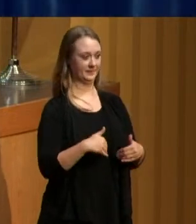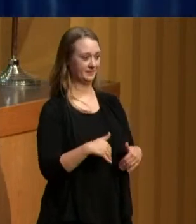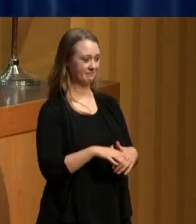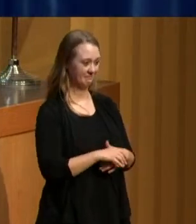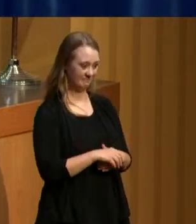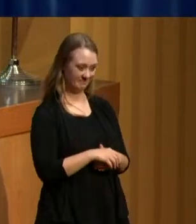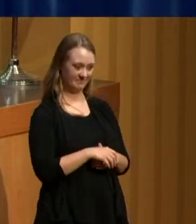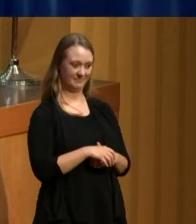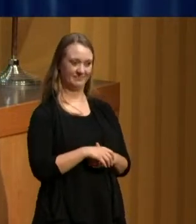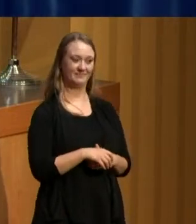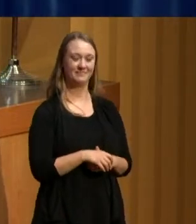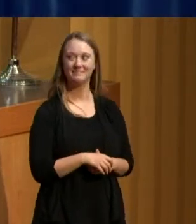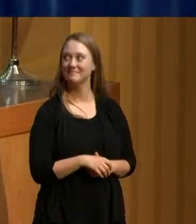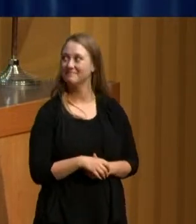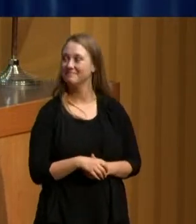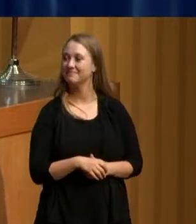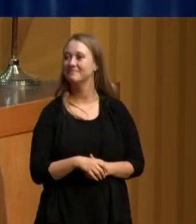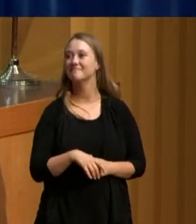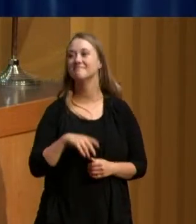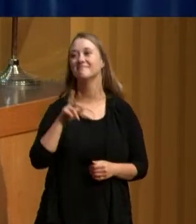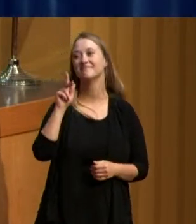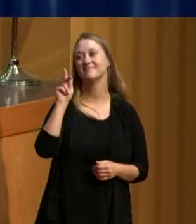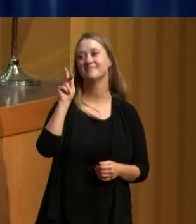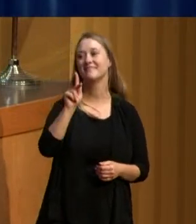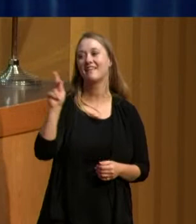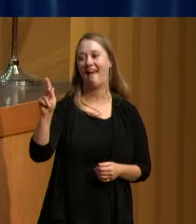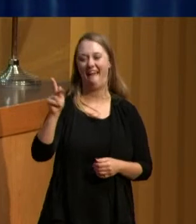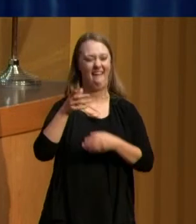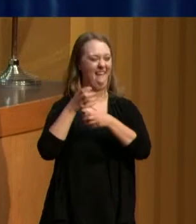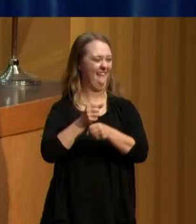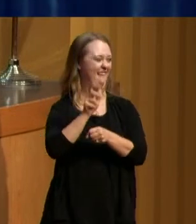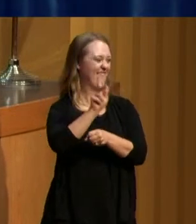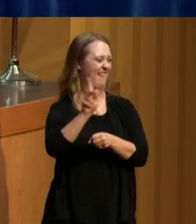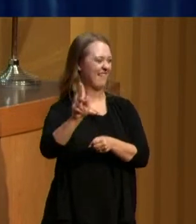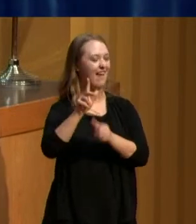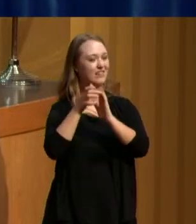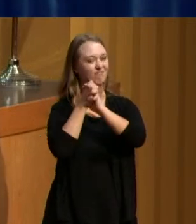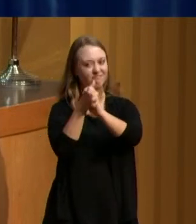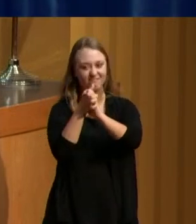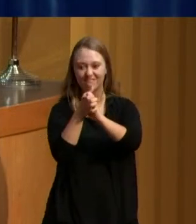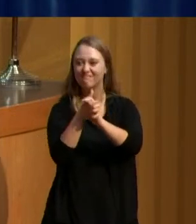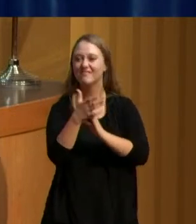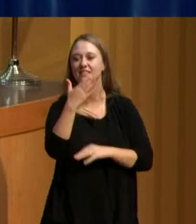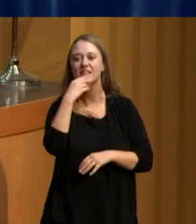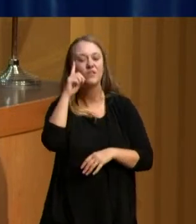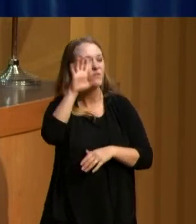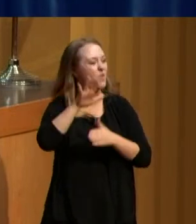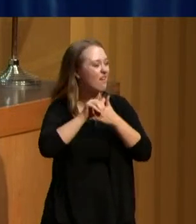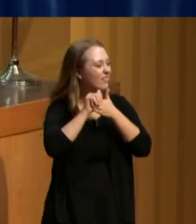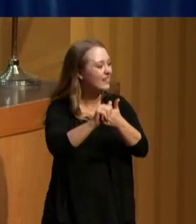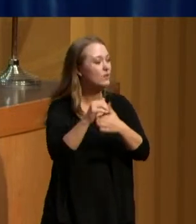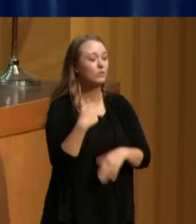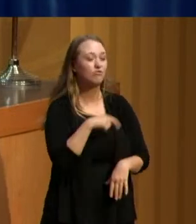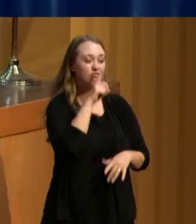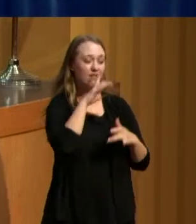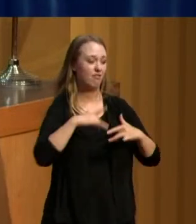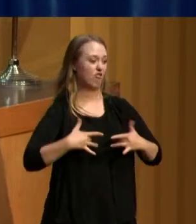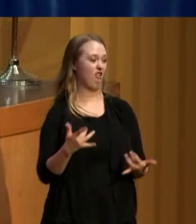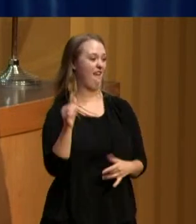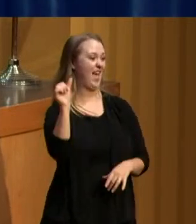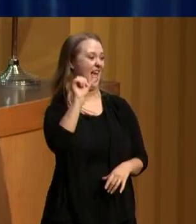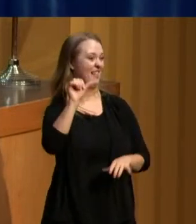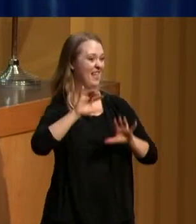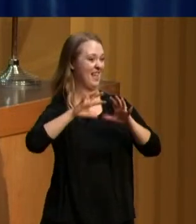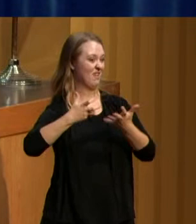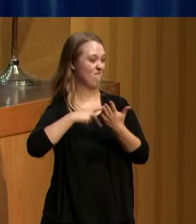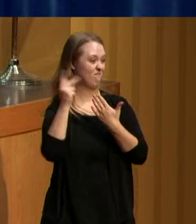KK, congratulations. Thank you for your leadership. We're so thrilled with the direction of the athletics program. Are you guys excited to